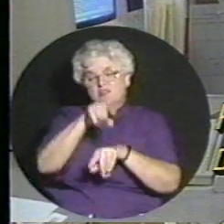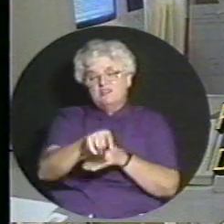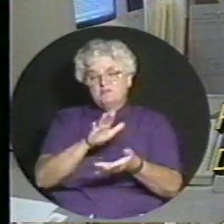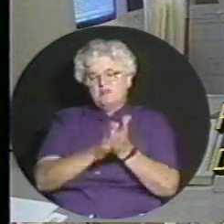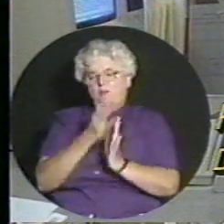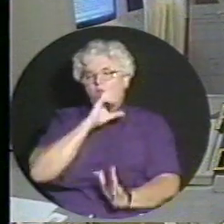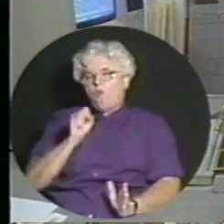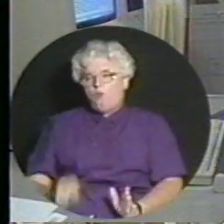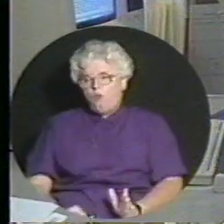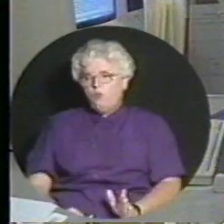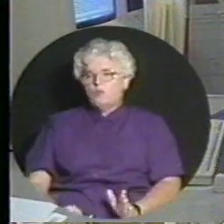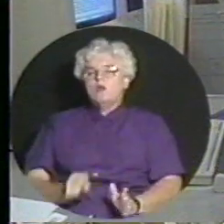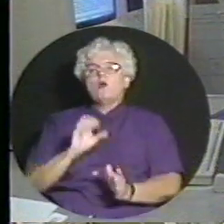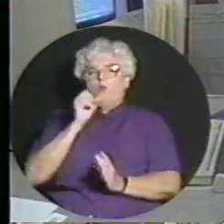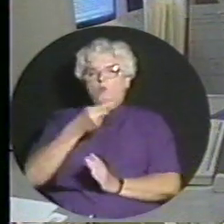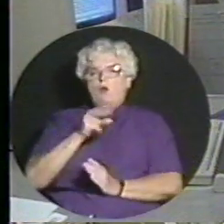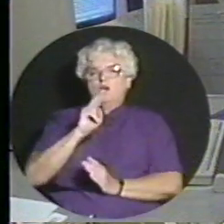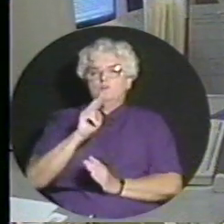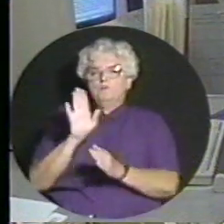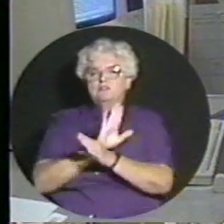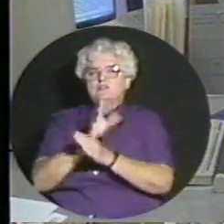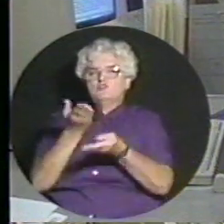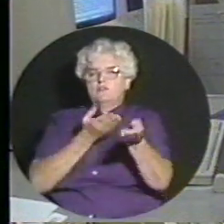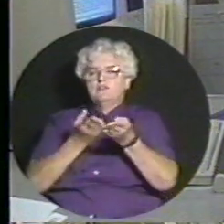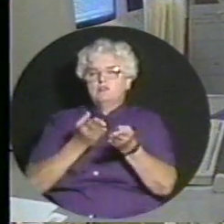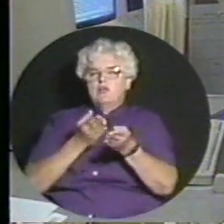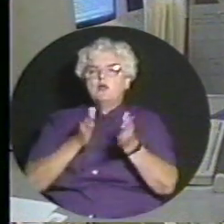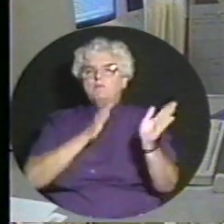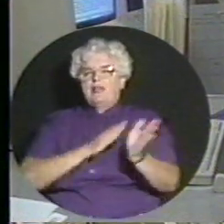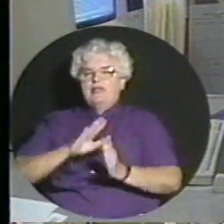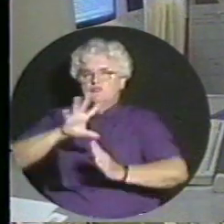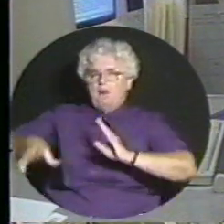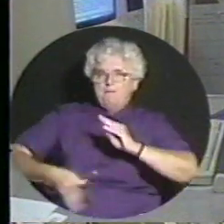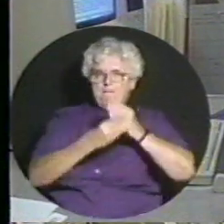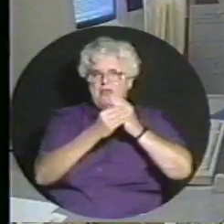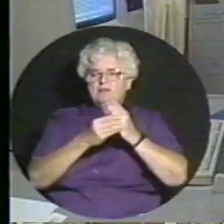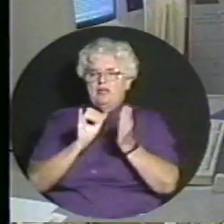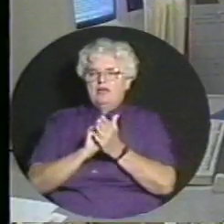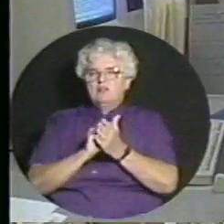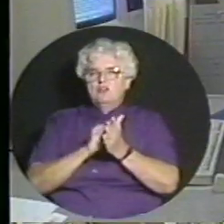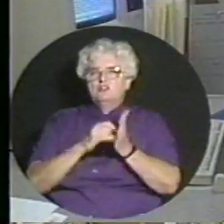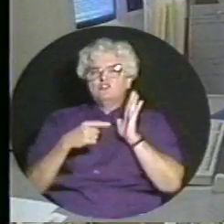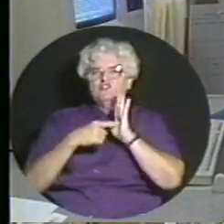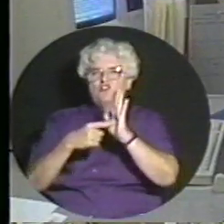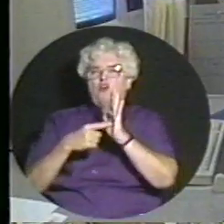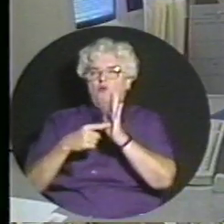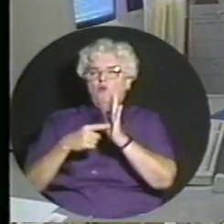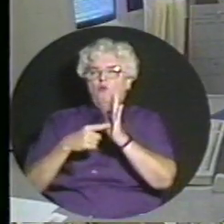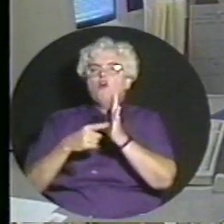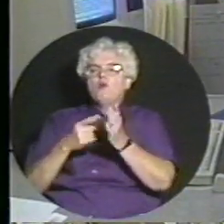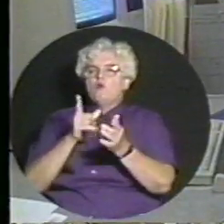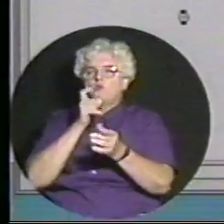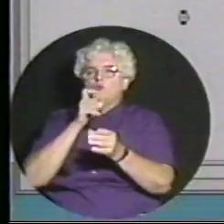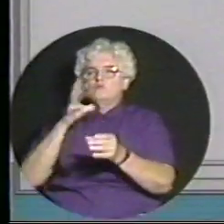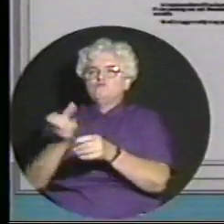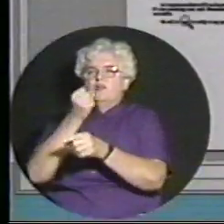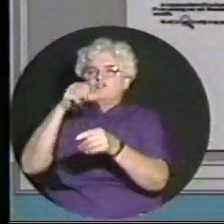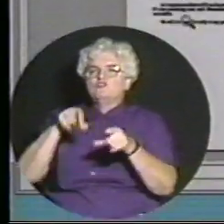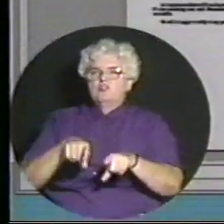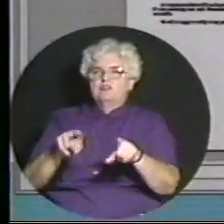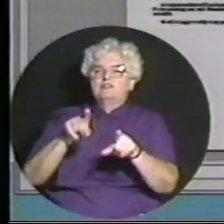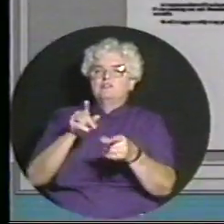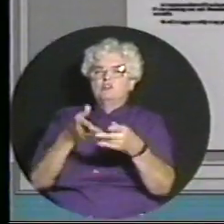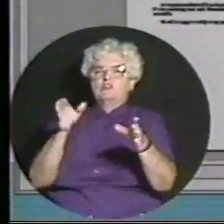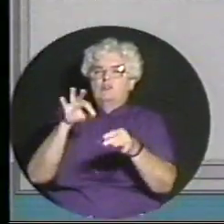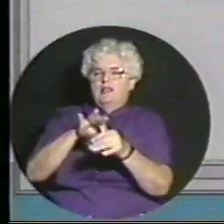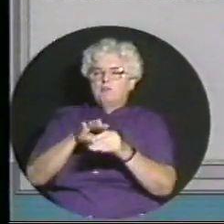become obsolete, Oahu Business Services plans to amend the current version to reflect the outcome of the general election. But by